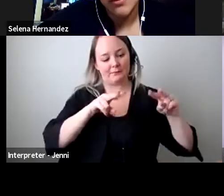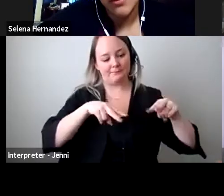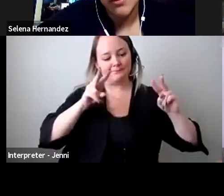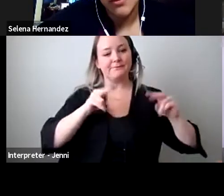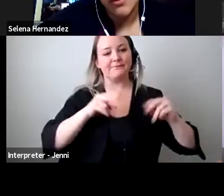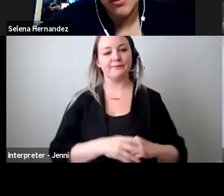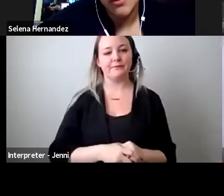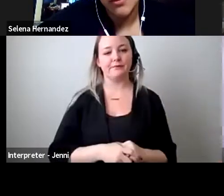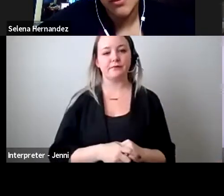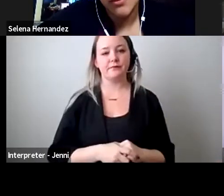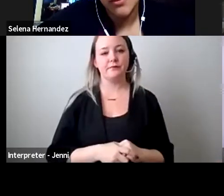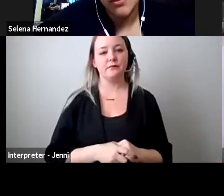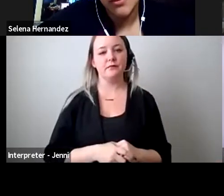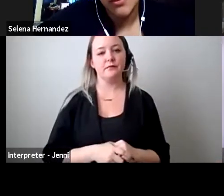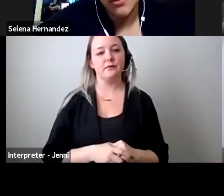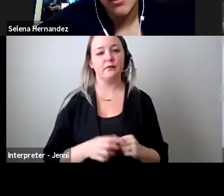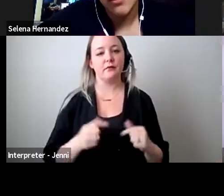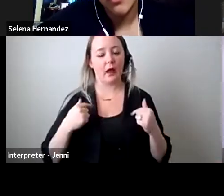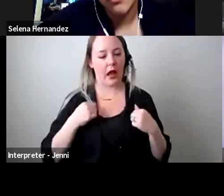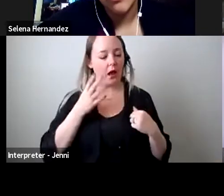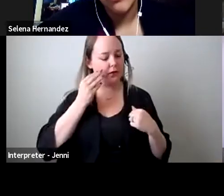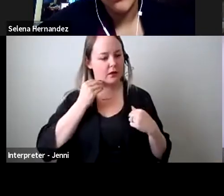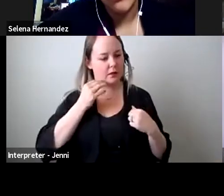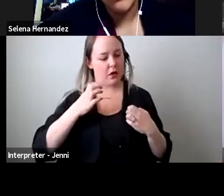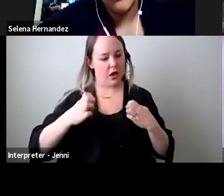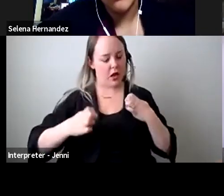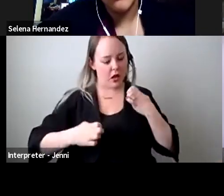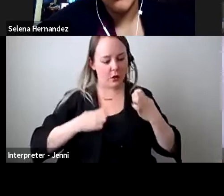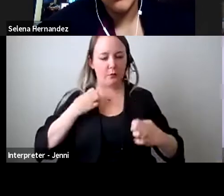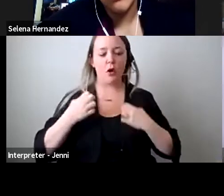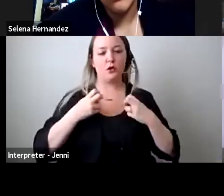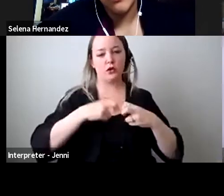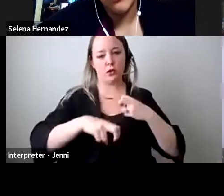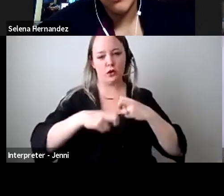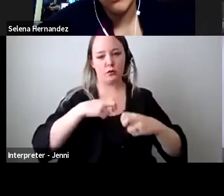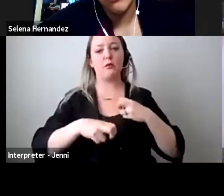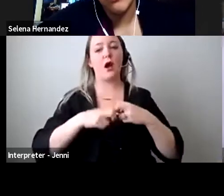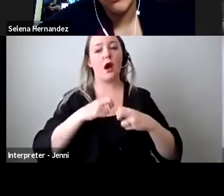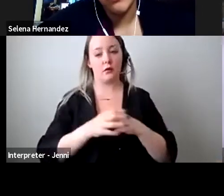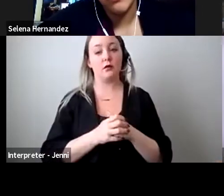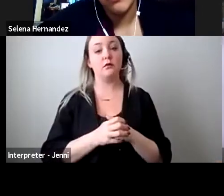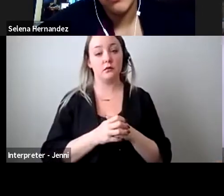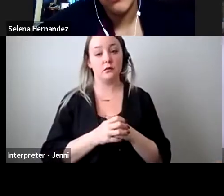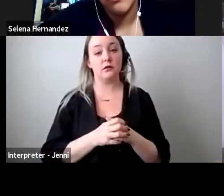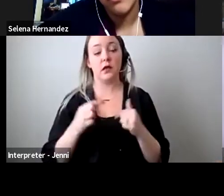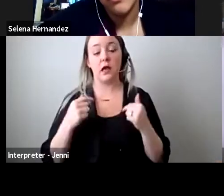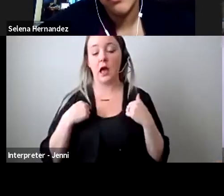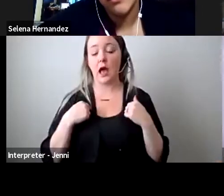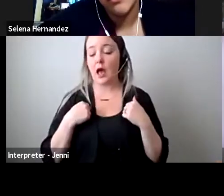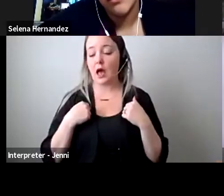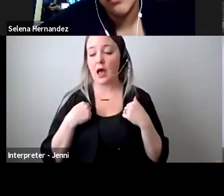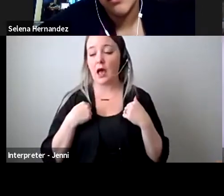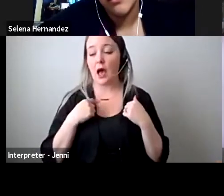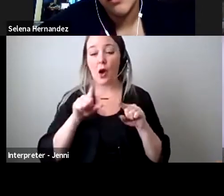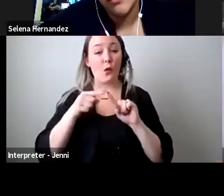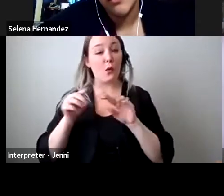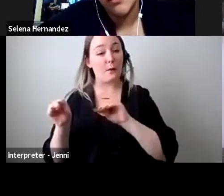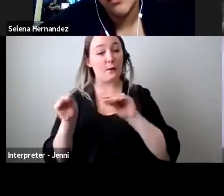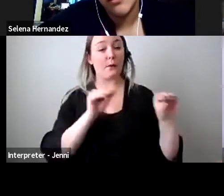I was going through a lot of emotional problems because, like I said, I left everything